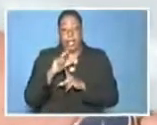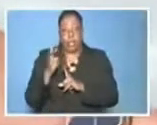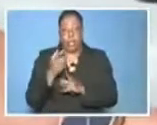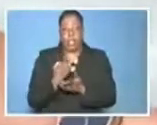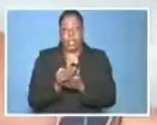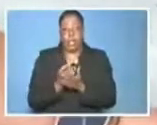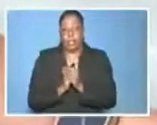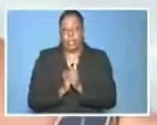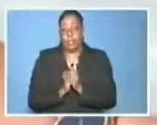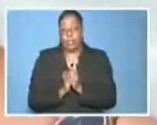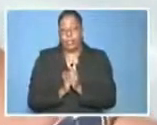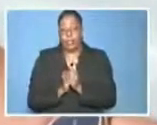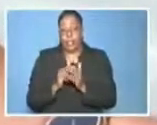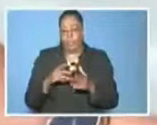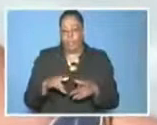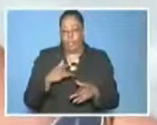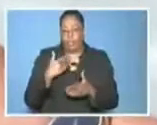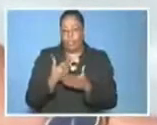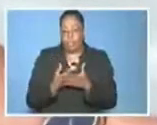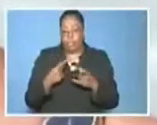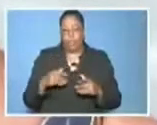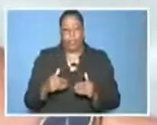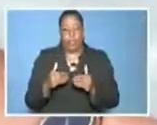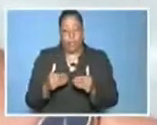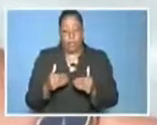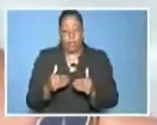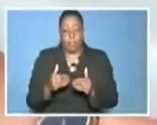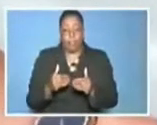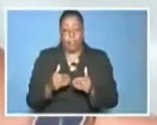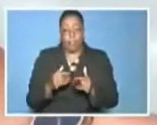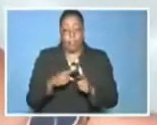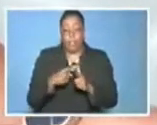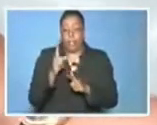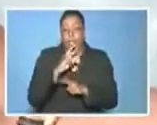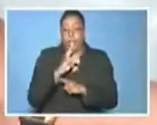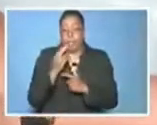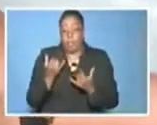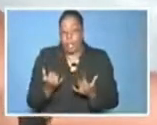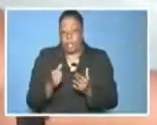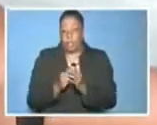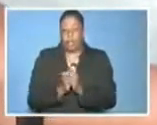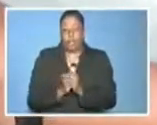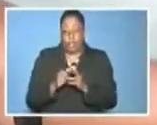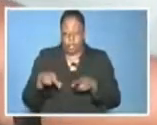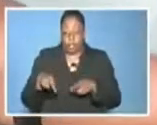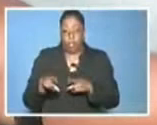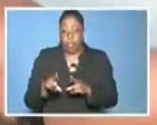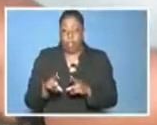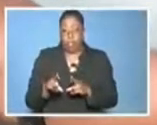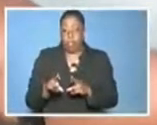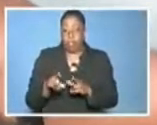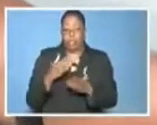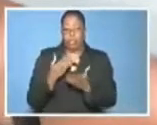that something that is moving forward is better than what we have. And so being the construction of this road is a